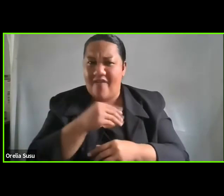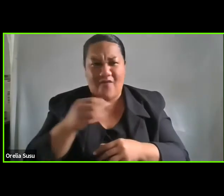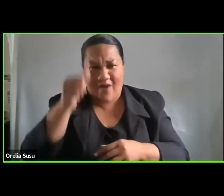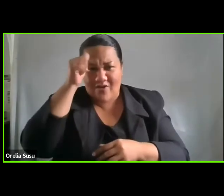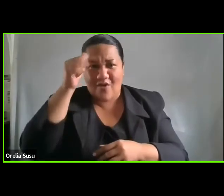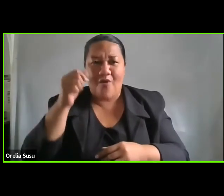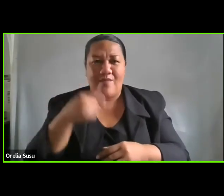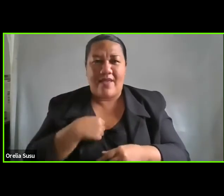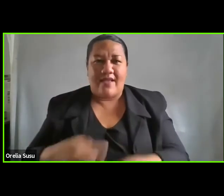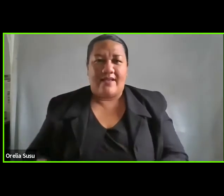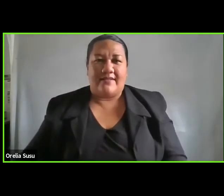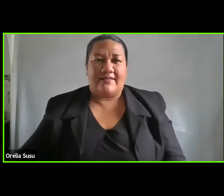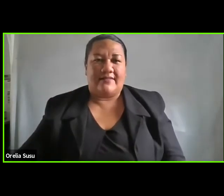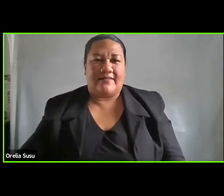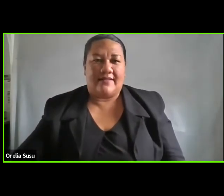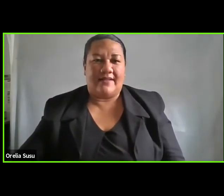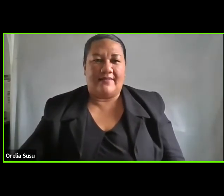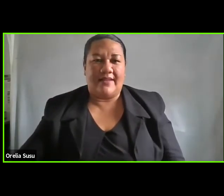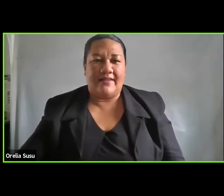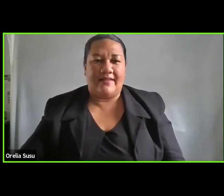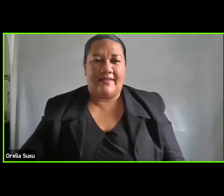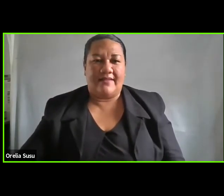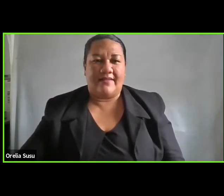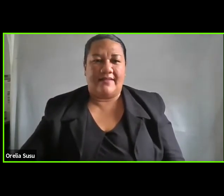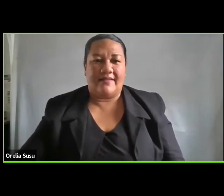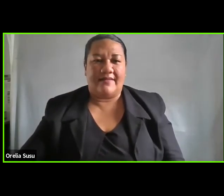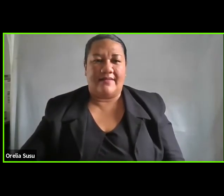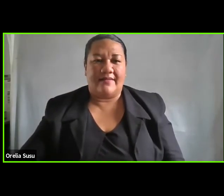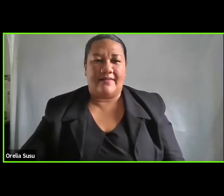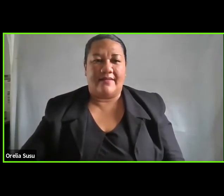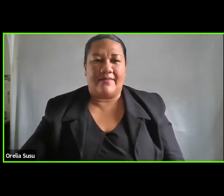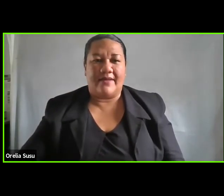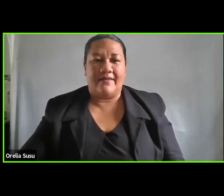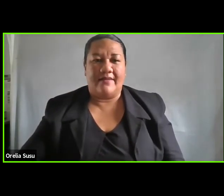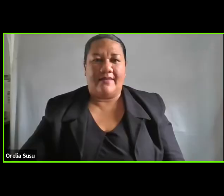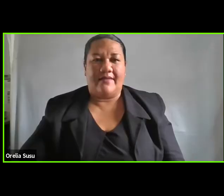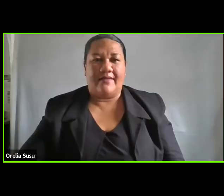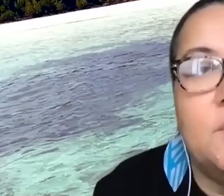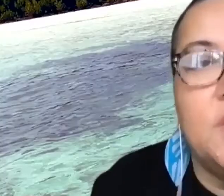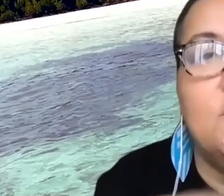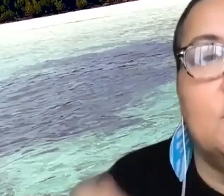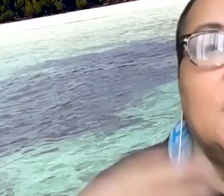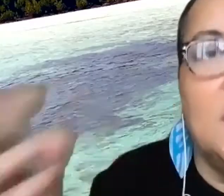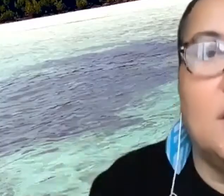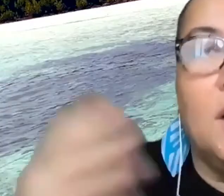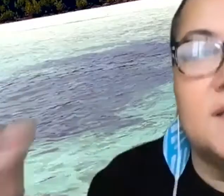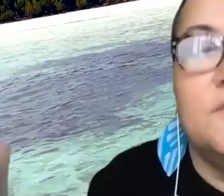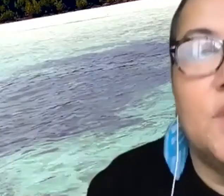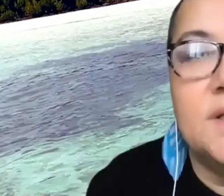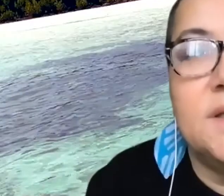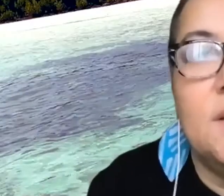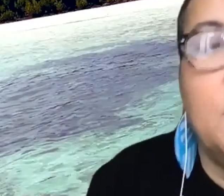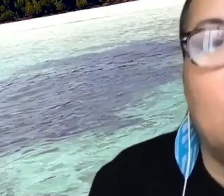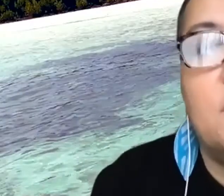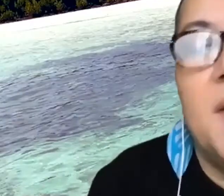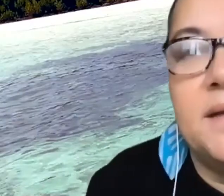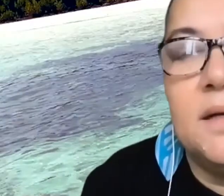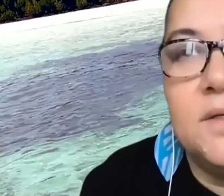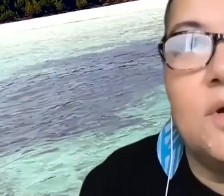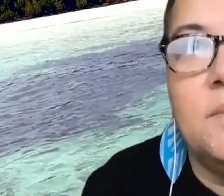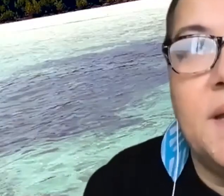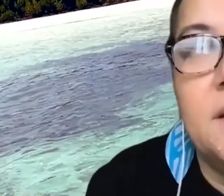on the with the word resilience um and i think that's okay you know i think that we have to question the way that we use lots of words that we